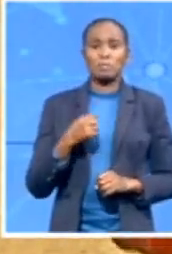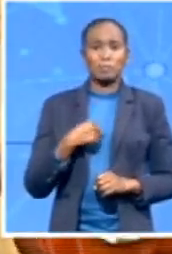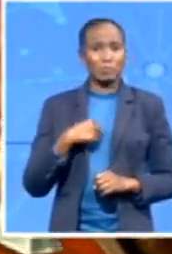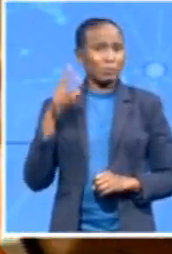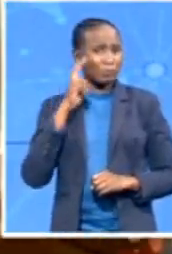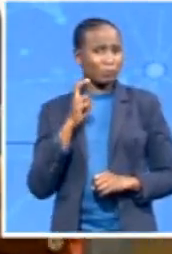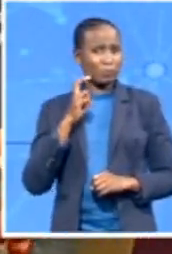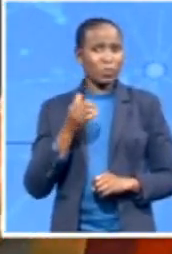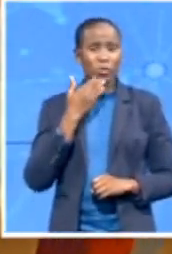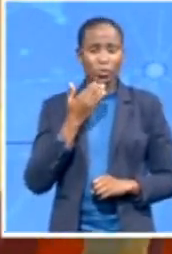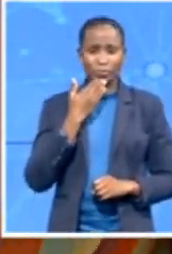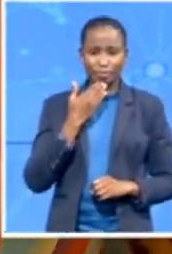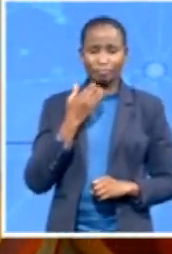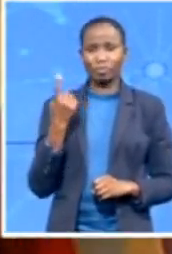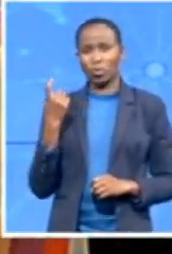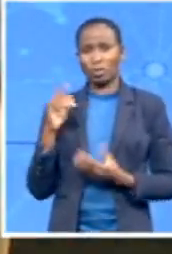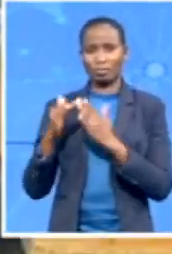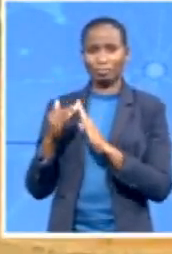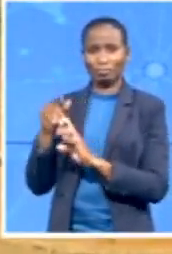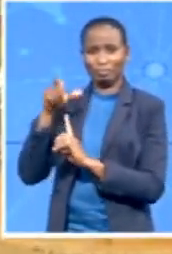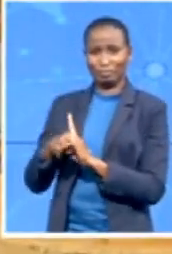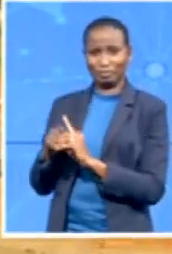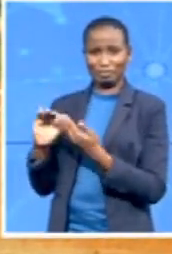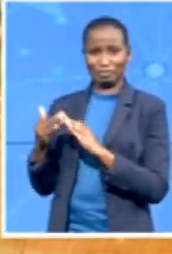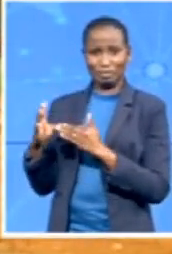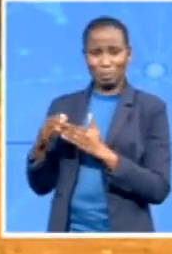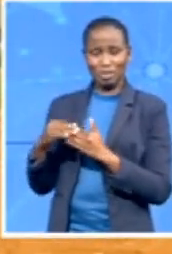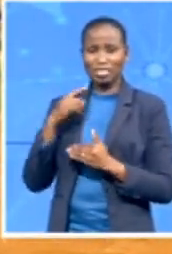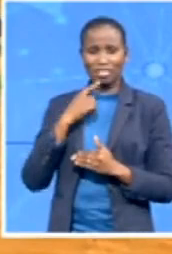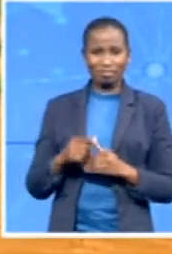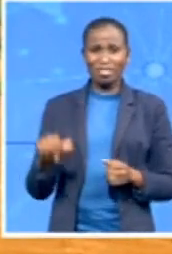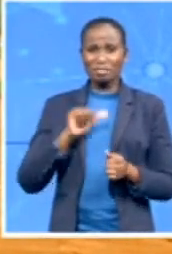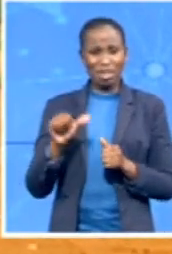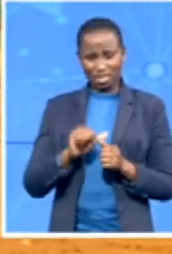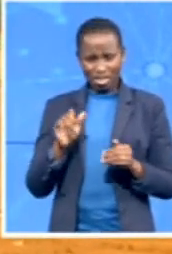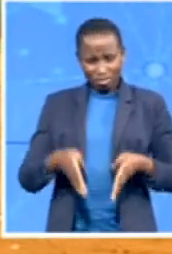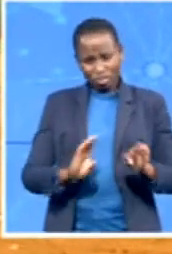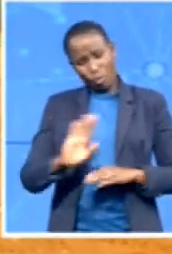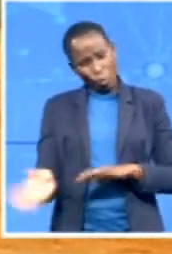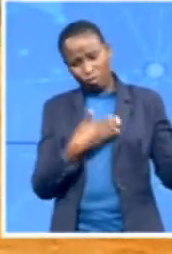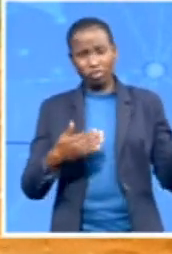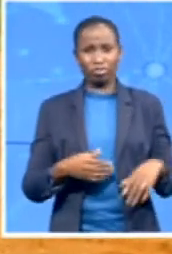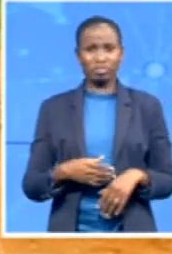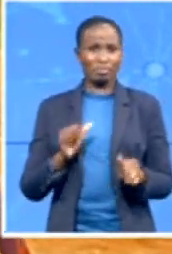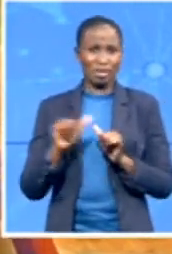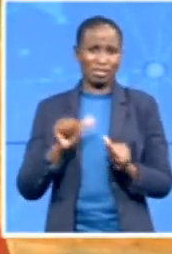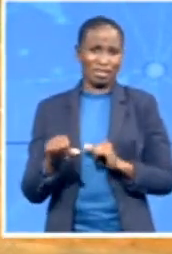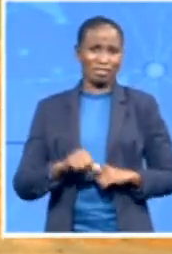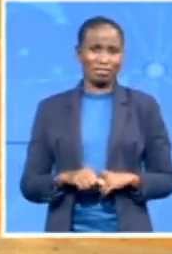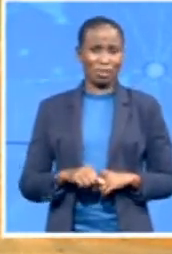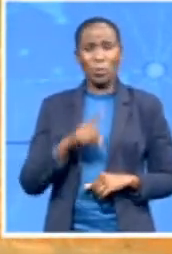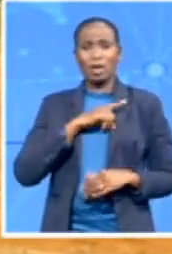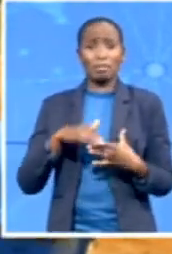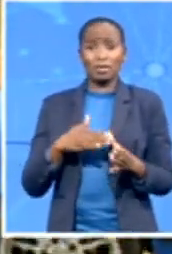here saying, look, it's better to just peel it off and we drive on gravel because it's not working. They've